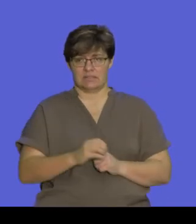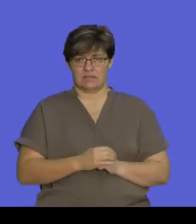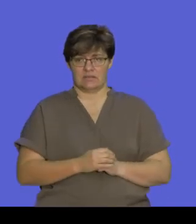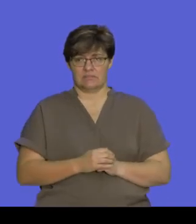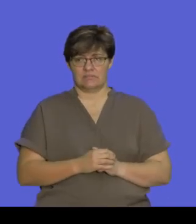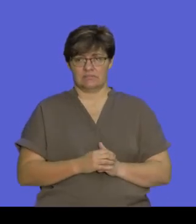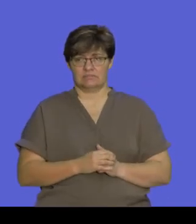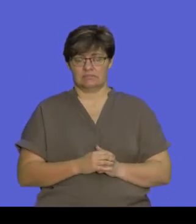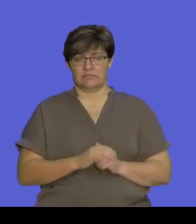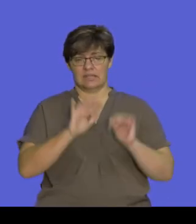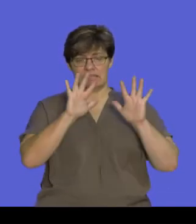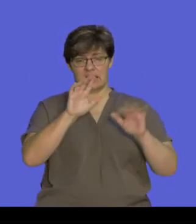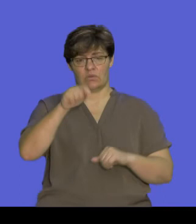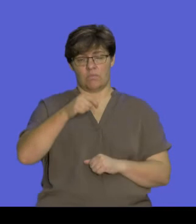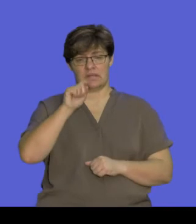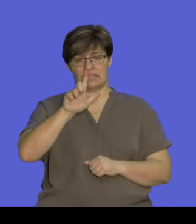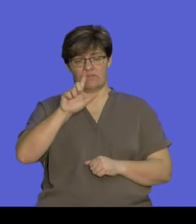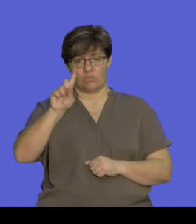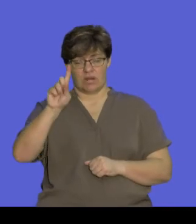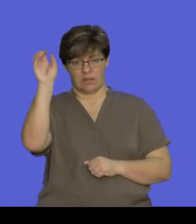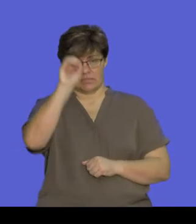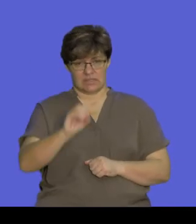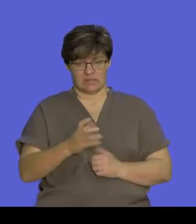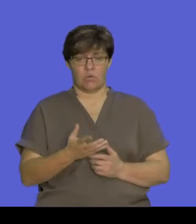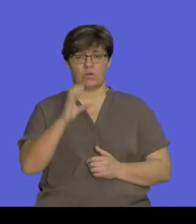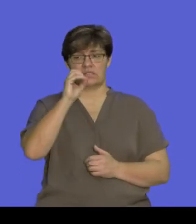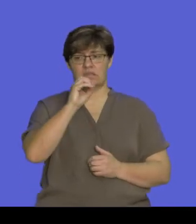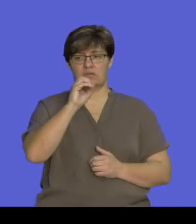that 10.71%. Or